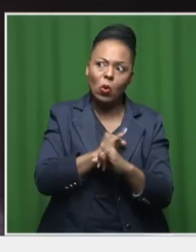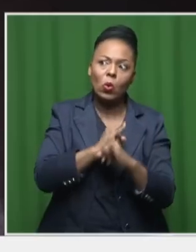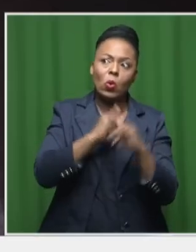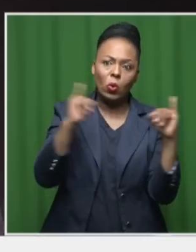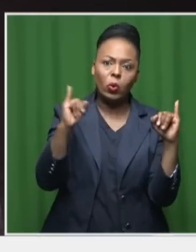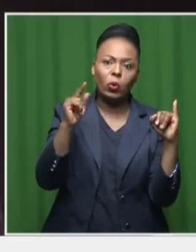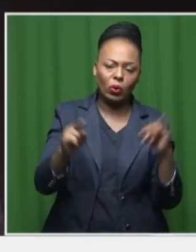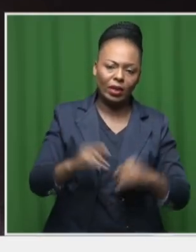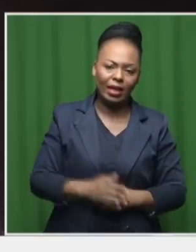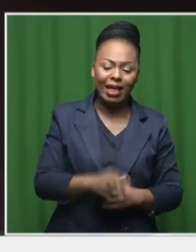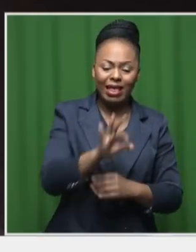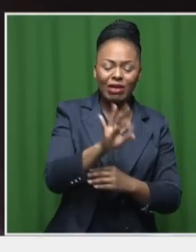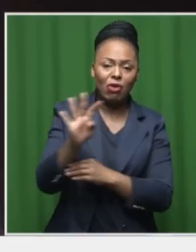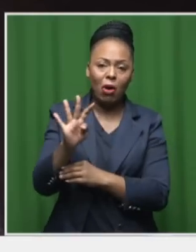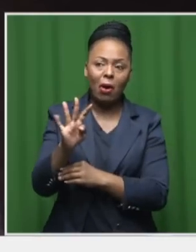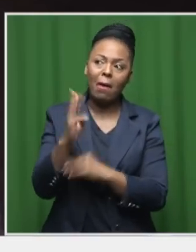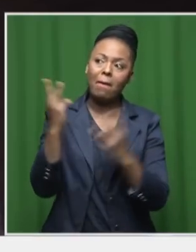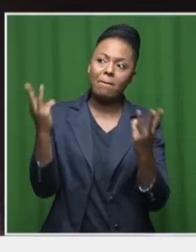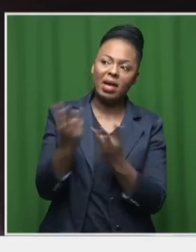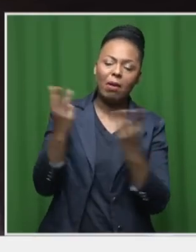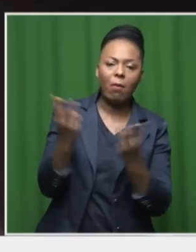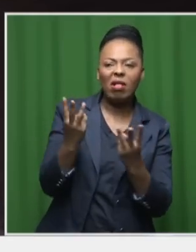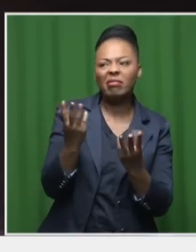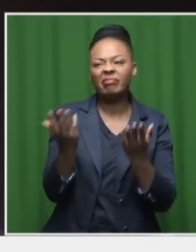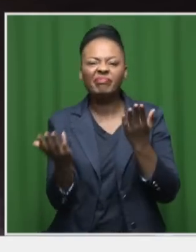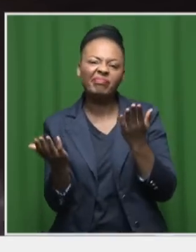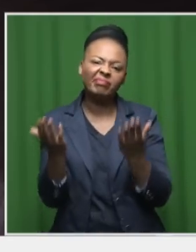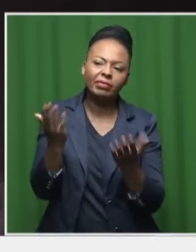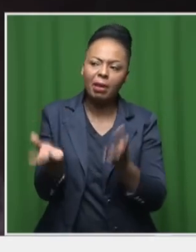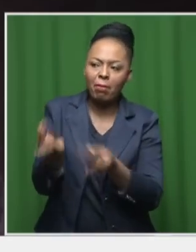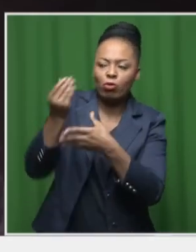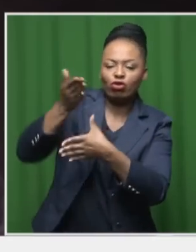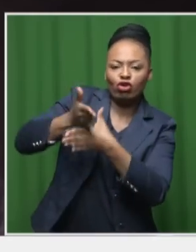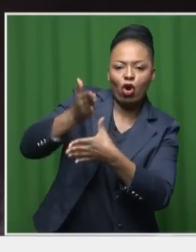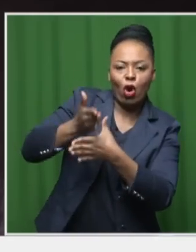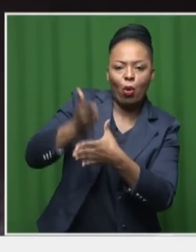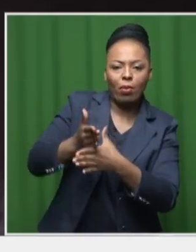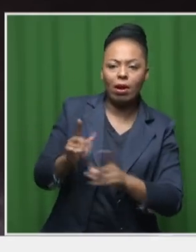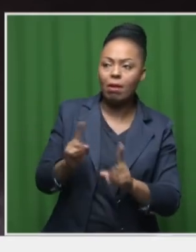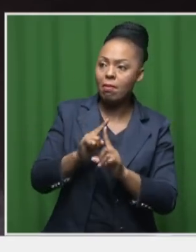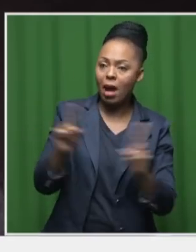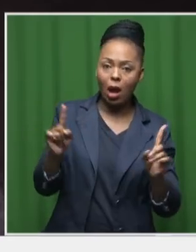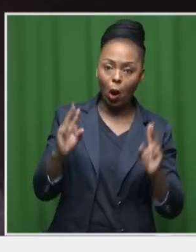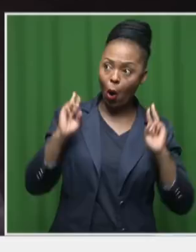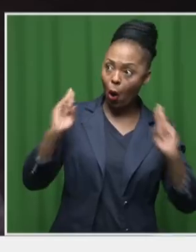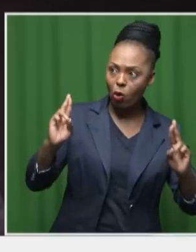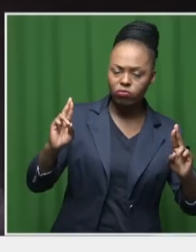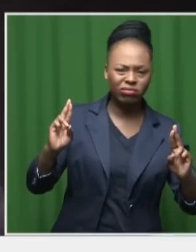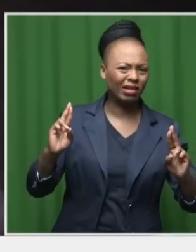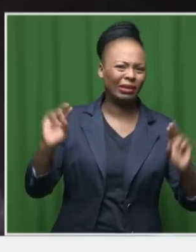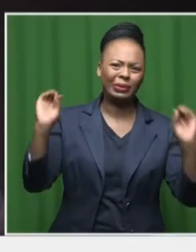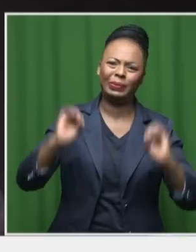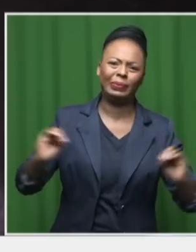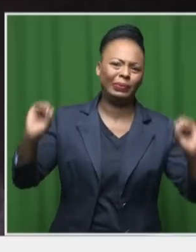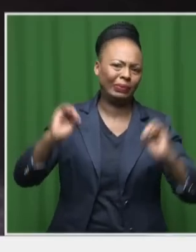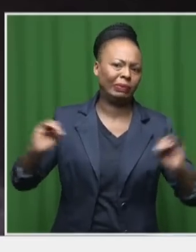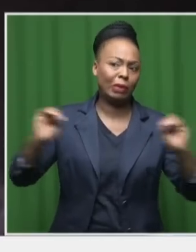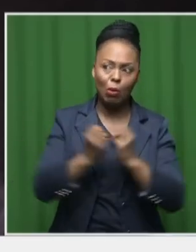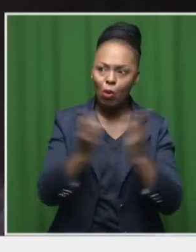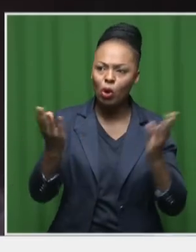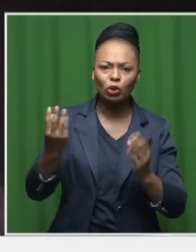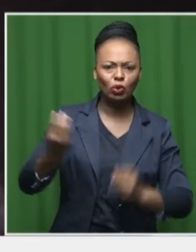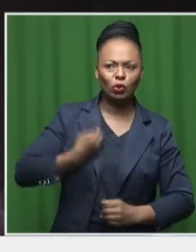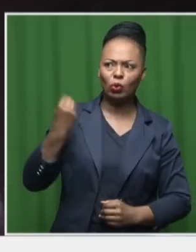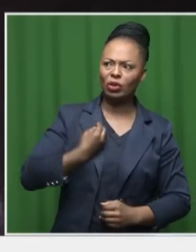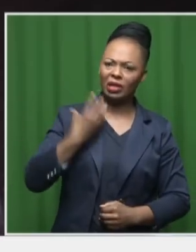at least above 34 people have had jobs. There is no hope that youth see in the